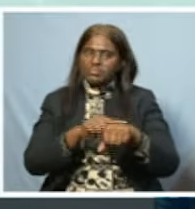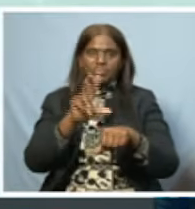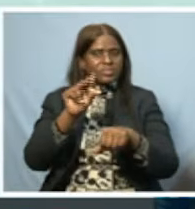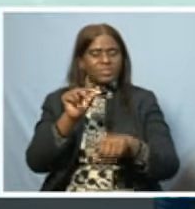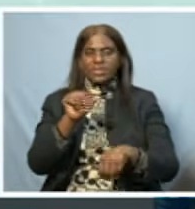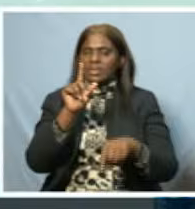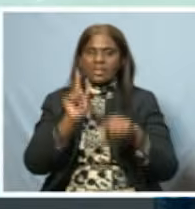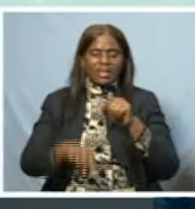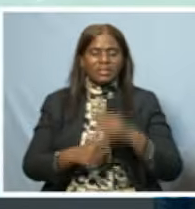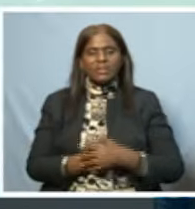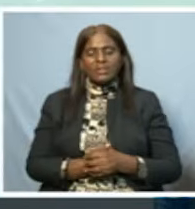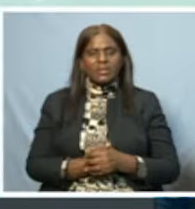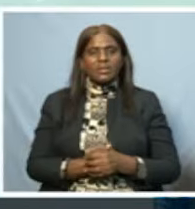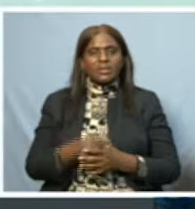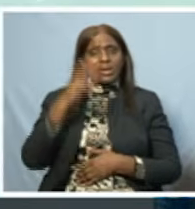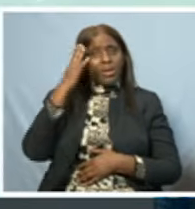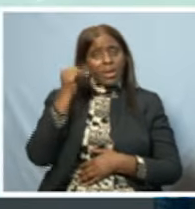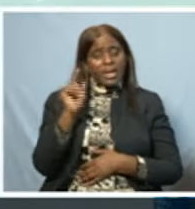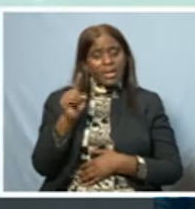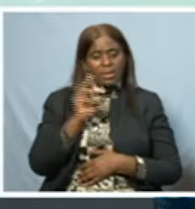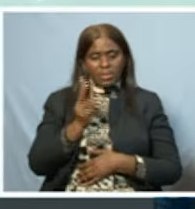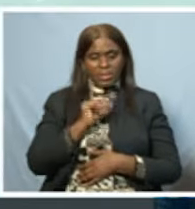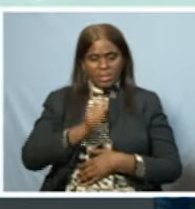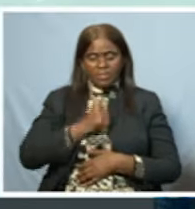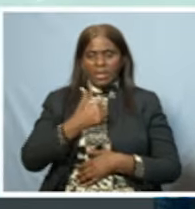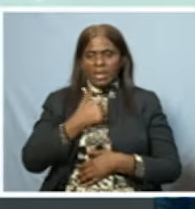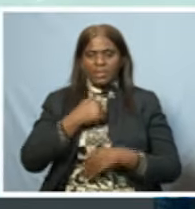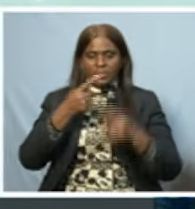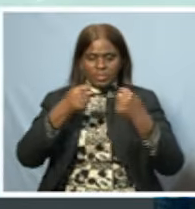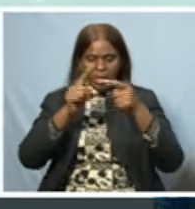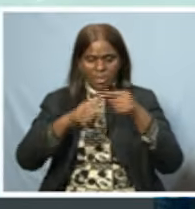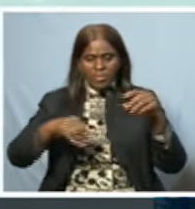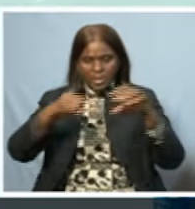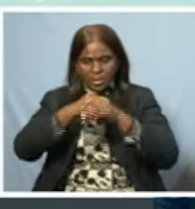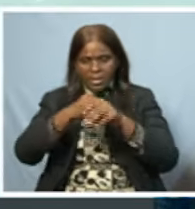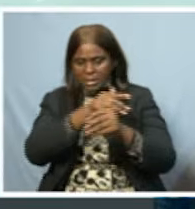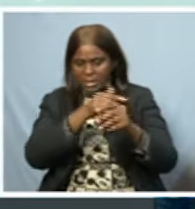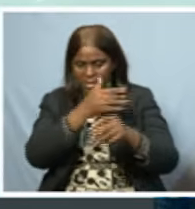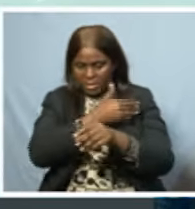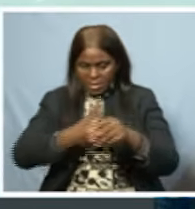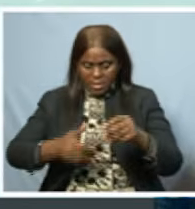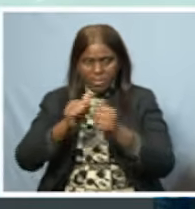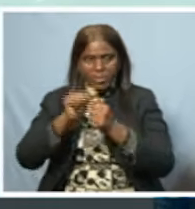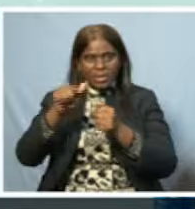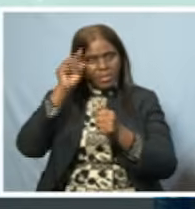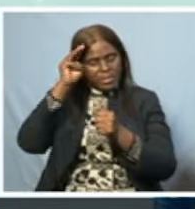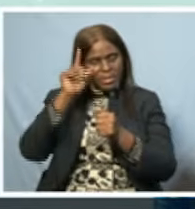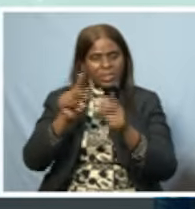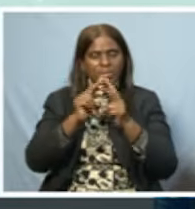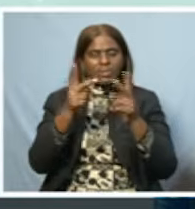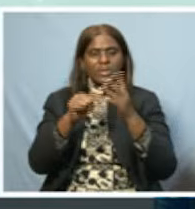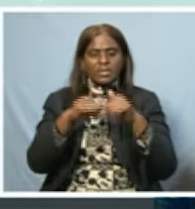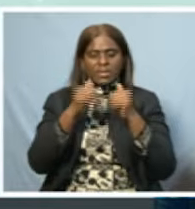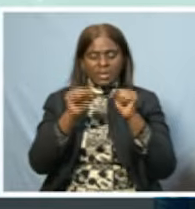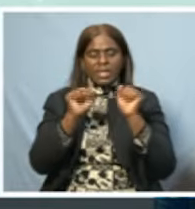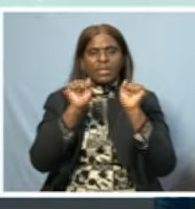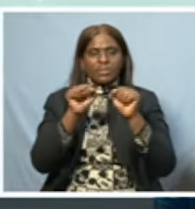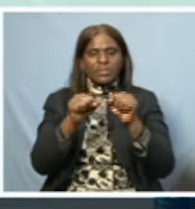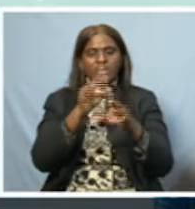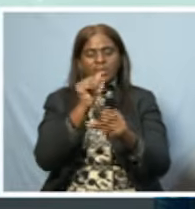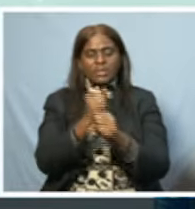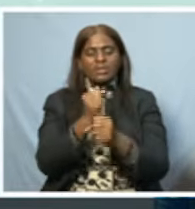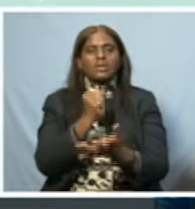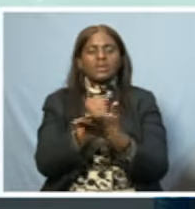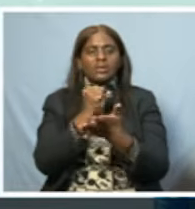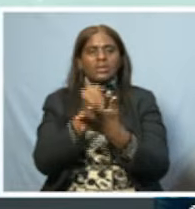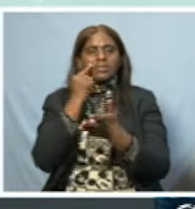time. Why? We've tried to engage seriously with the ministry so that we can possibly receive help